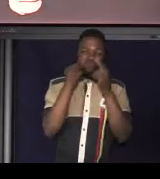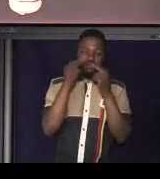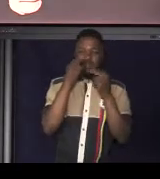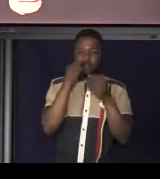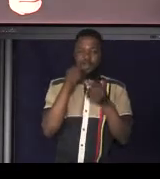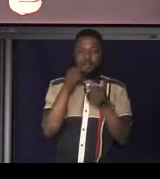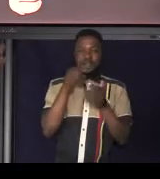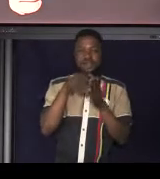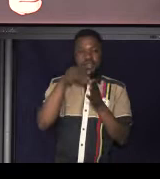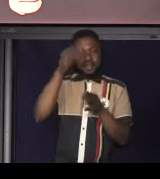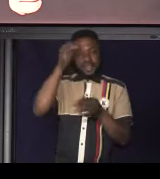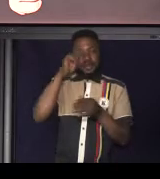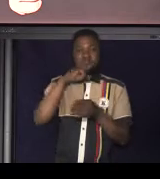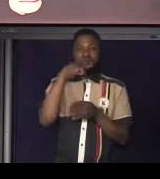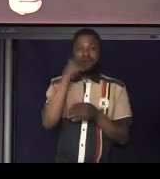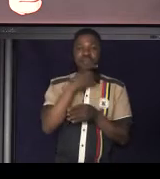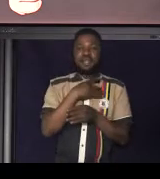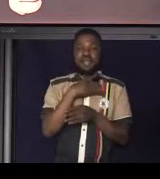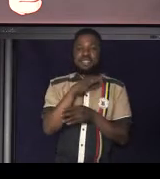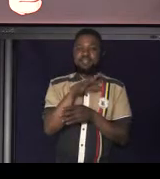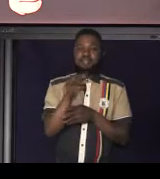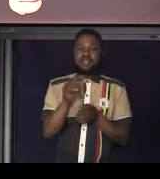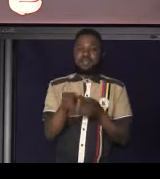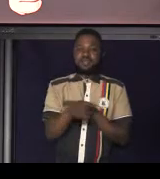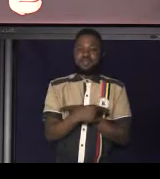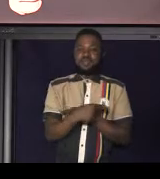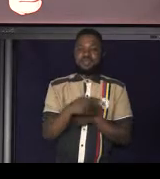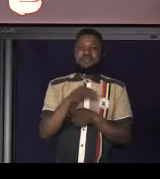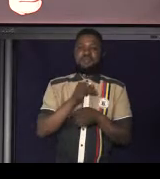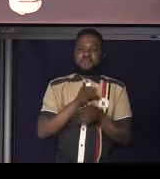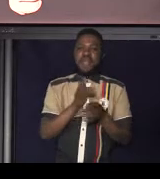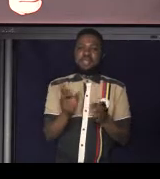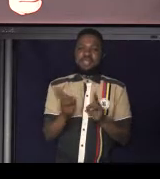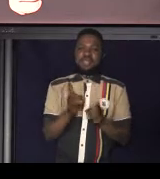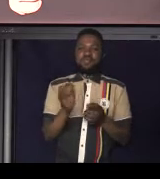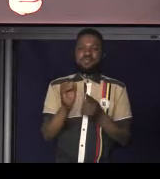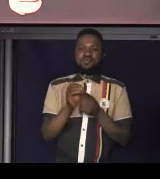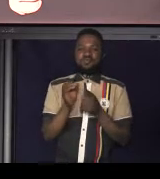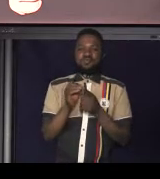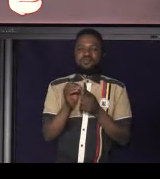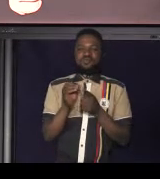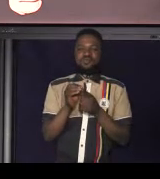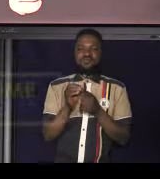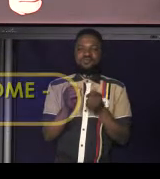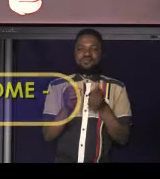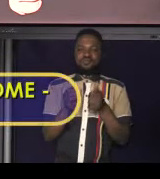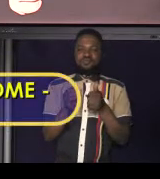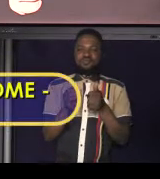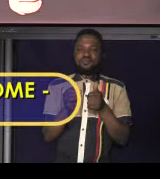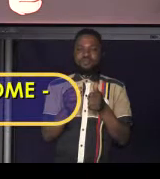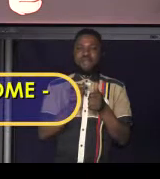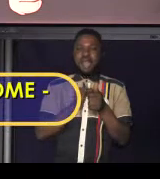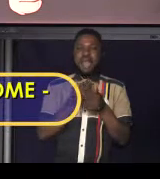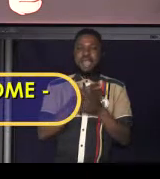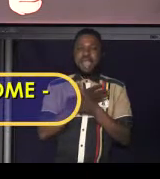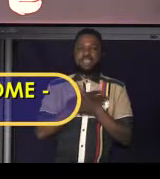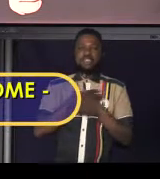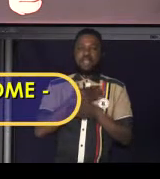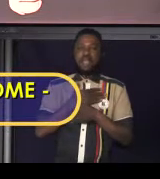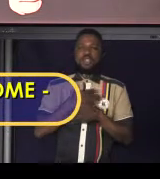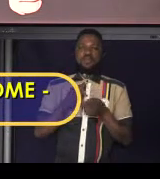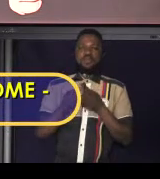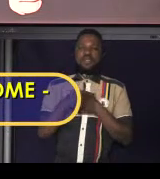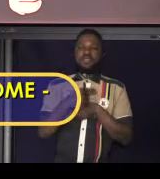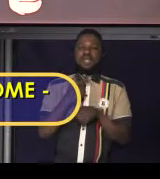fun learning pronunciation and spelling today? I did too. Yes, I